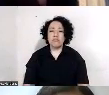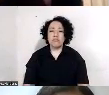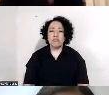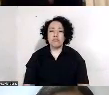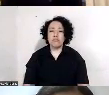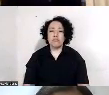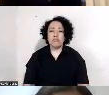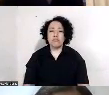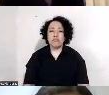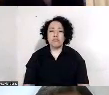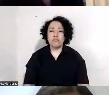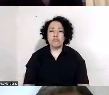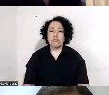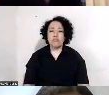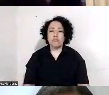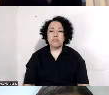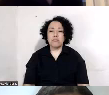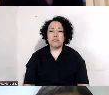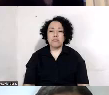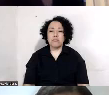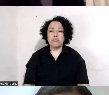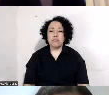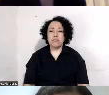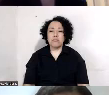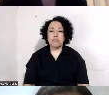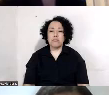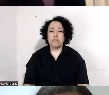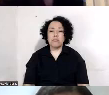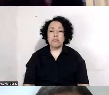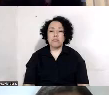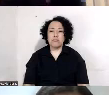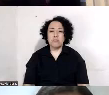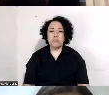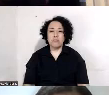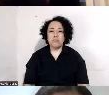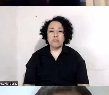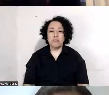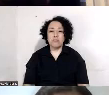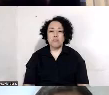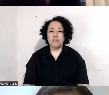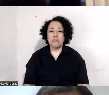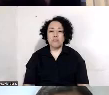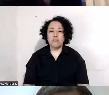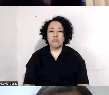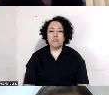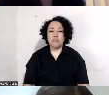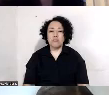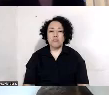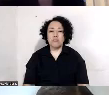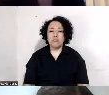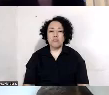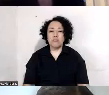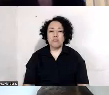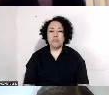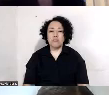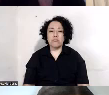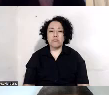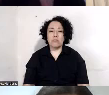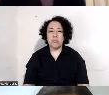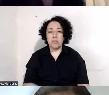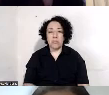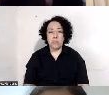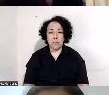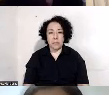very open-ended questions. What's your favorite part of college? What kinds of strategies do you use